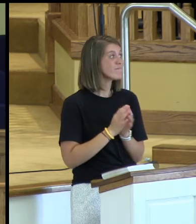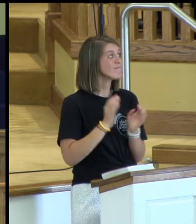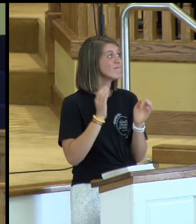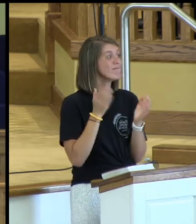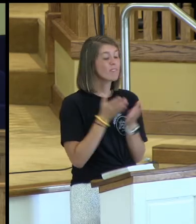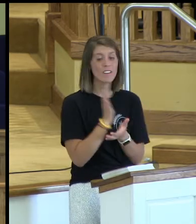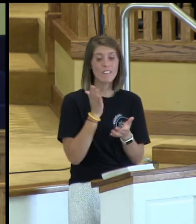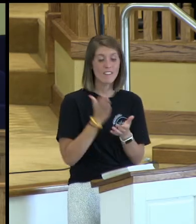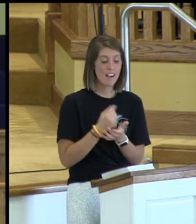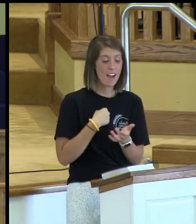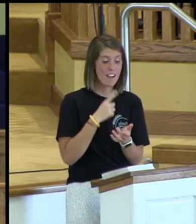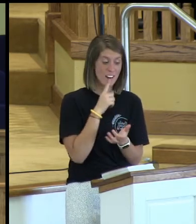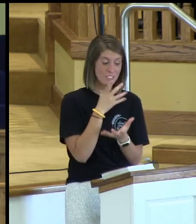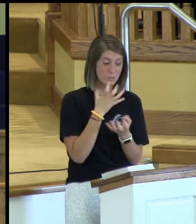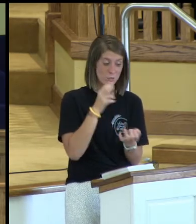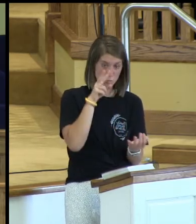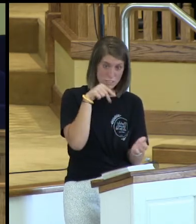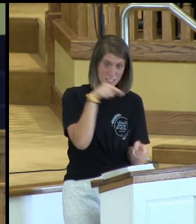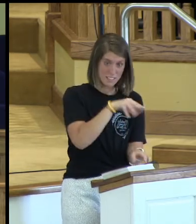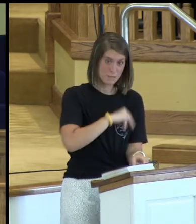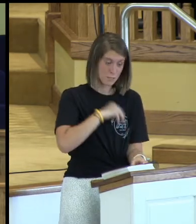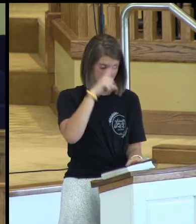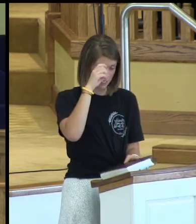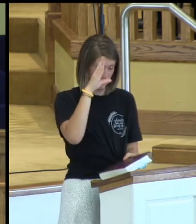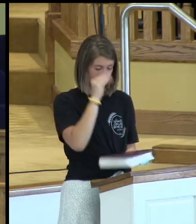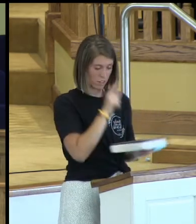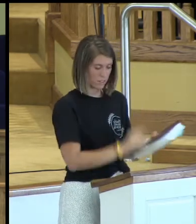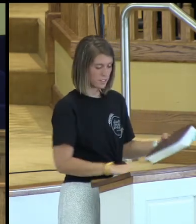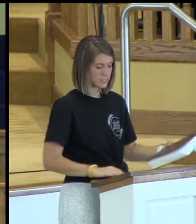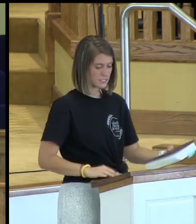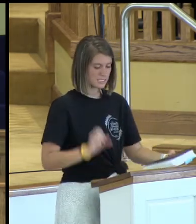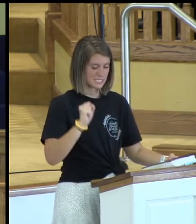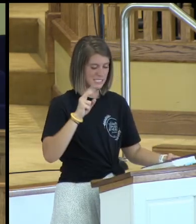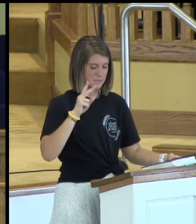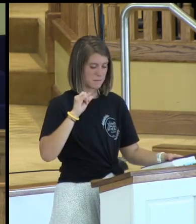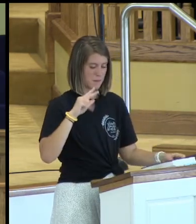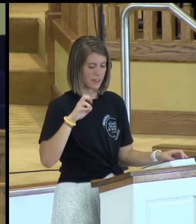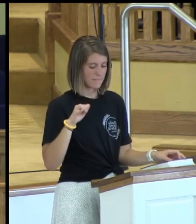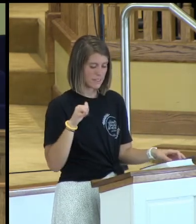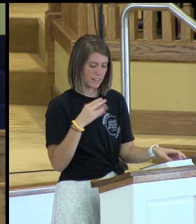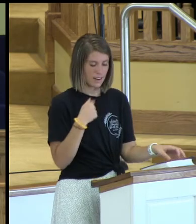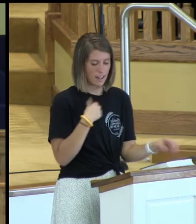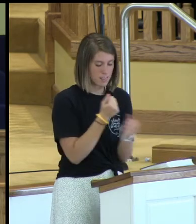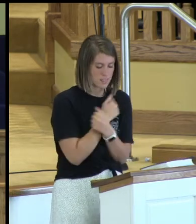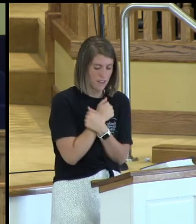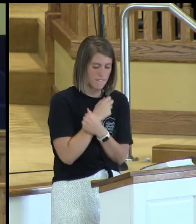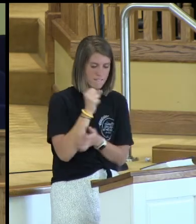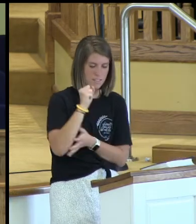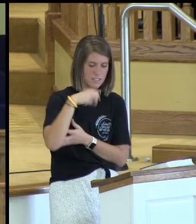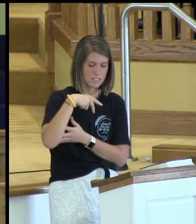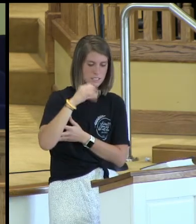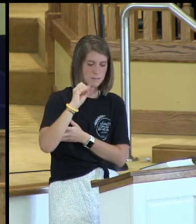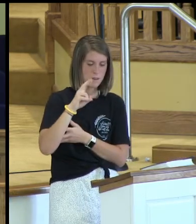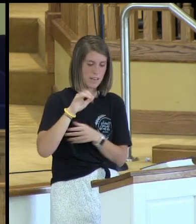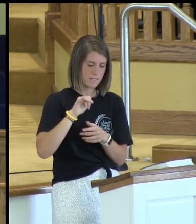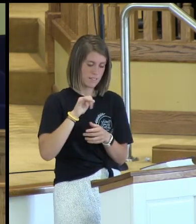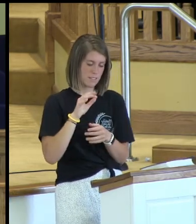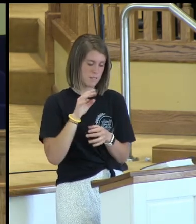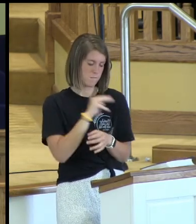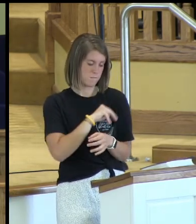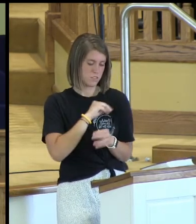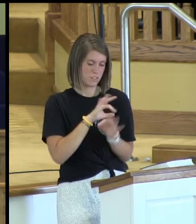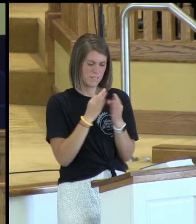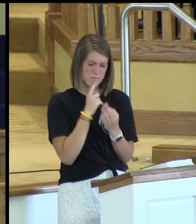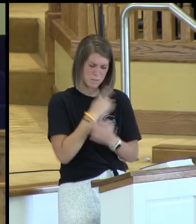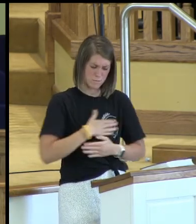right, I actually wanted to read this one because it's Brother Spivey. Miss Paulette told us about it, and I love the Spiveys, and appreciate